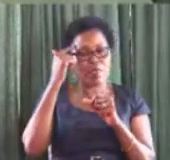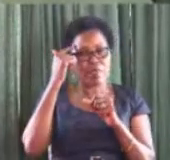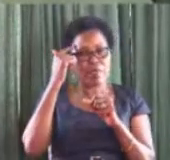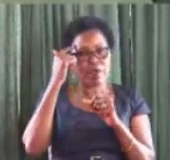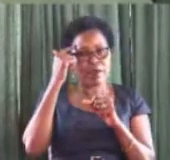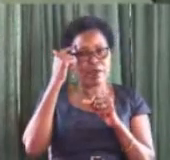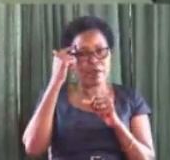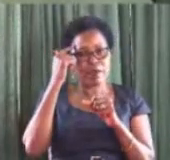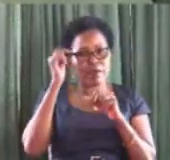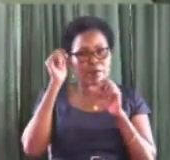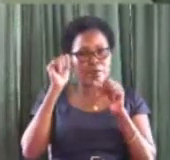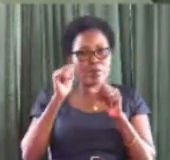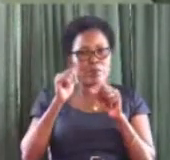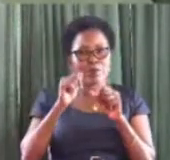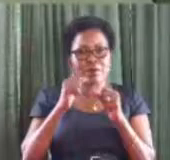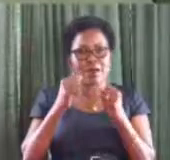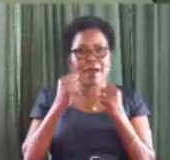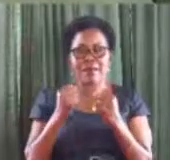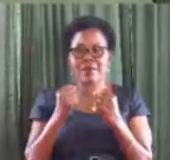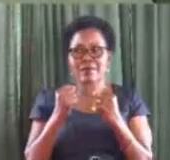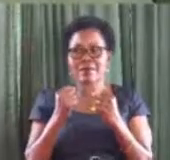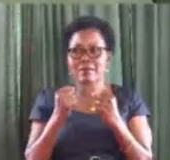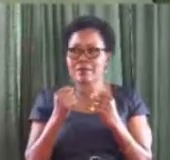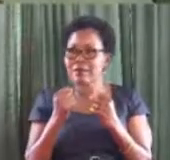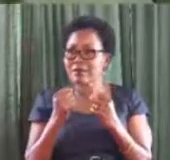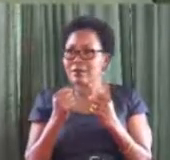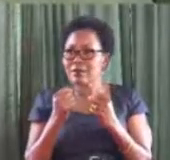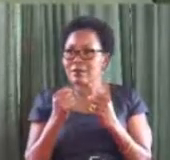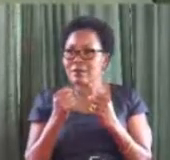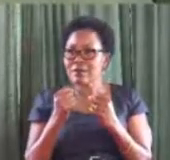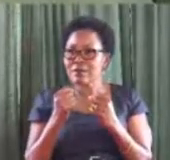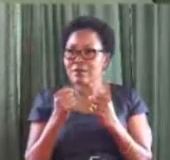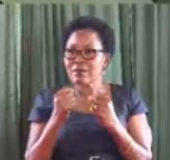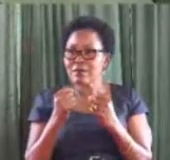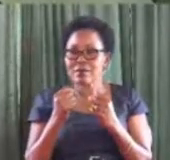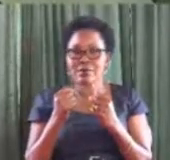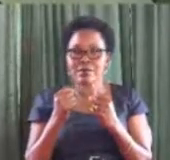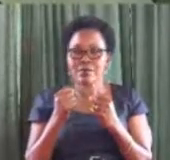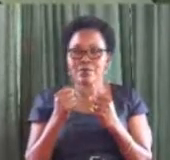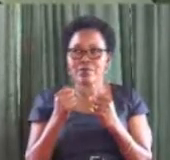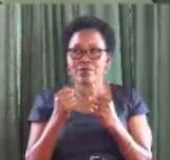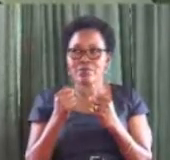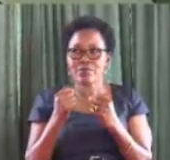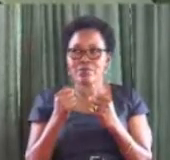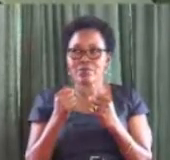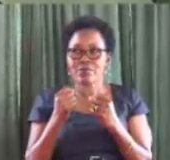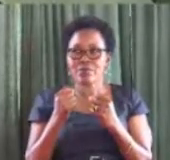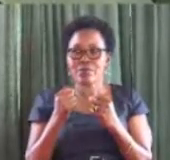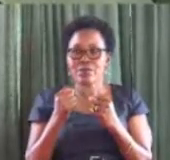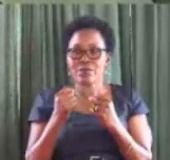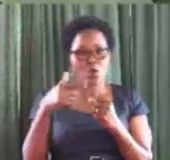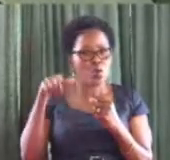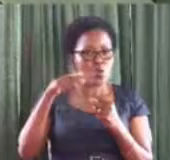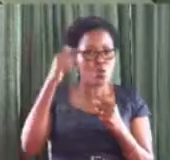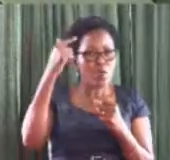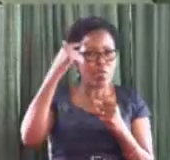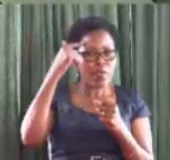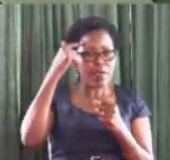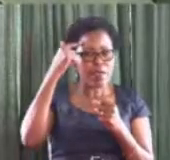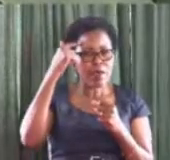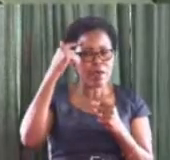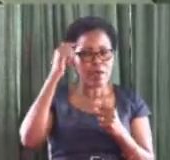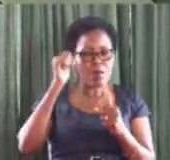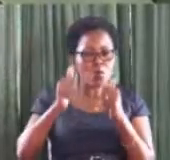bit? Which one should be? Tweaked. Which one shouldn't remain that